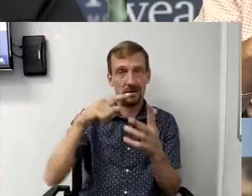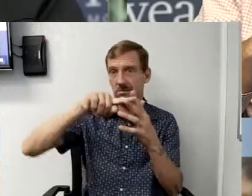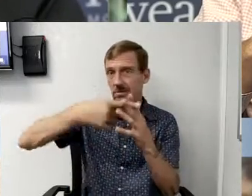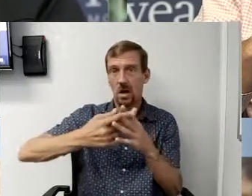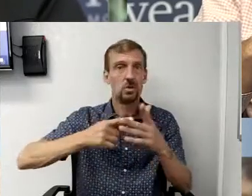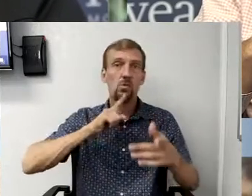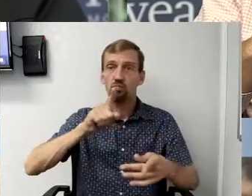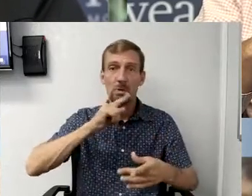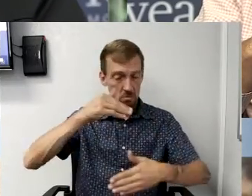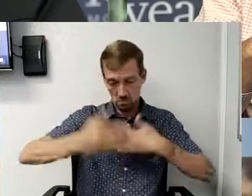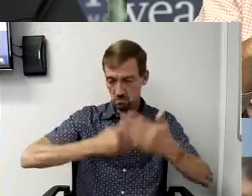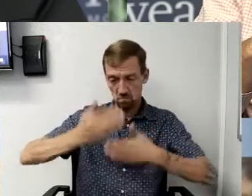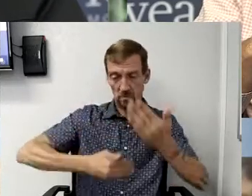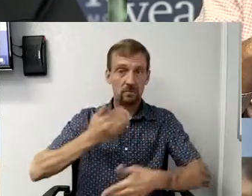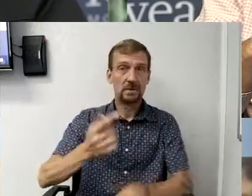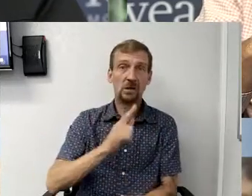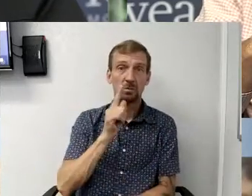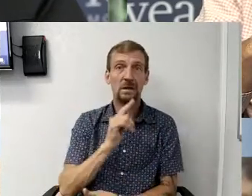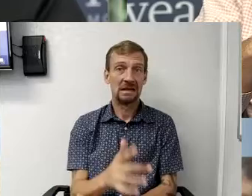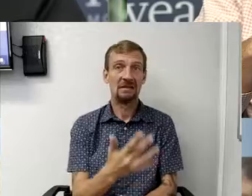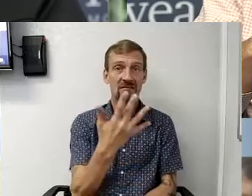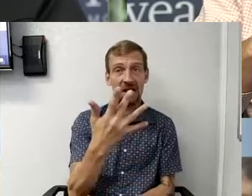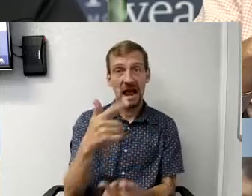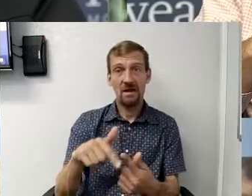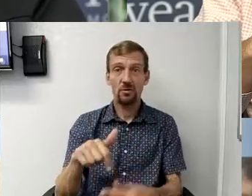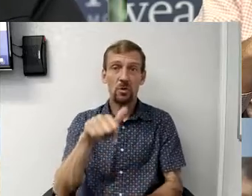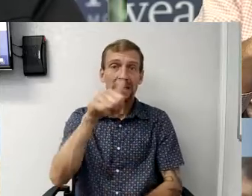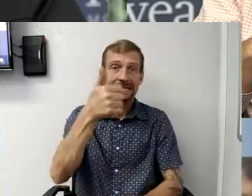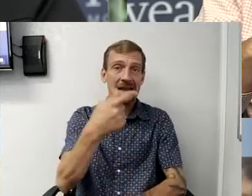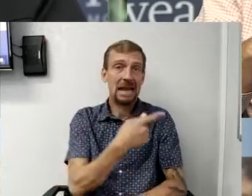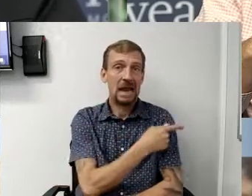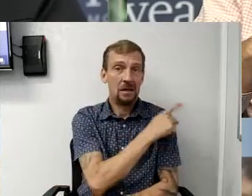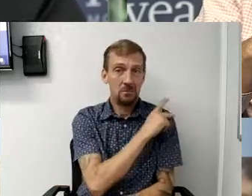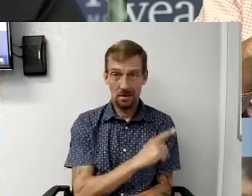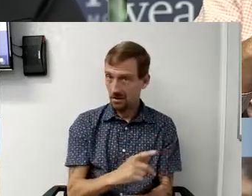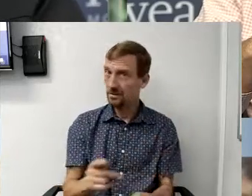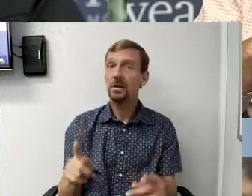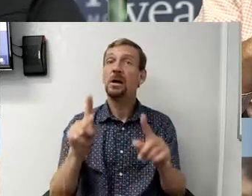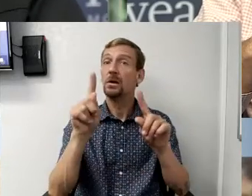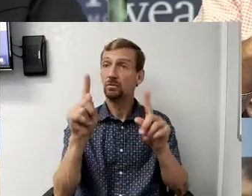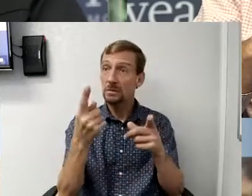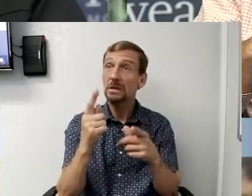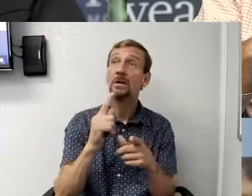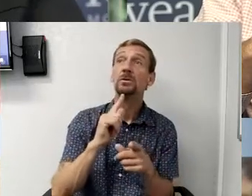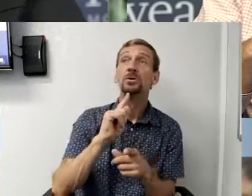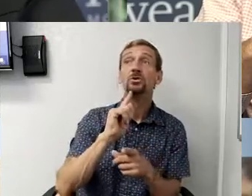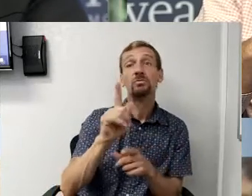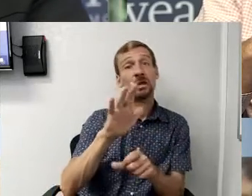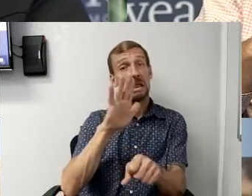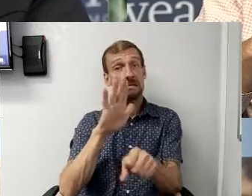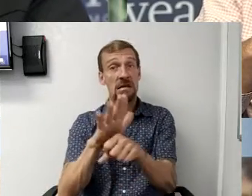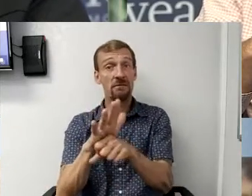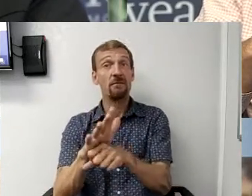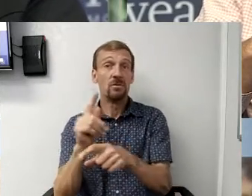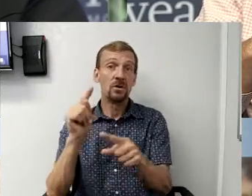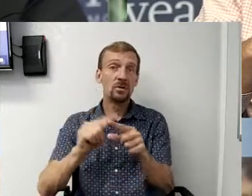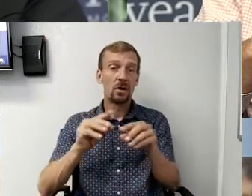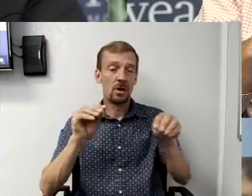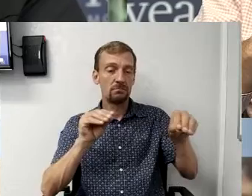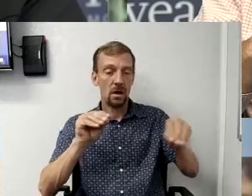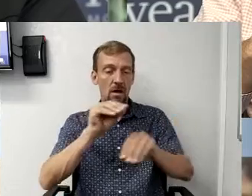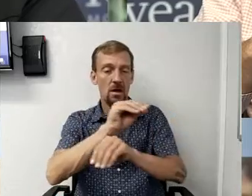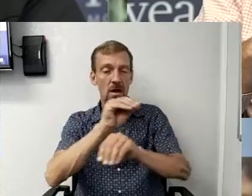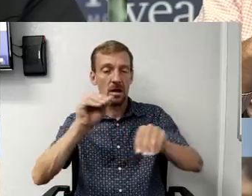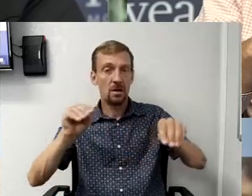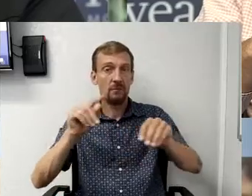So it's 5 to 10 patients. It's not a large volume, but it's just enough to shift some of the